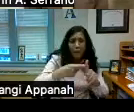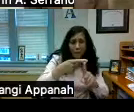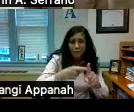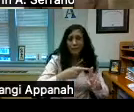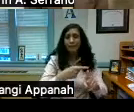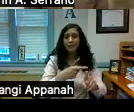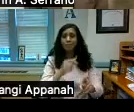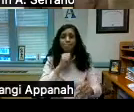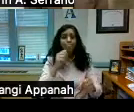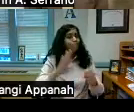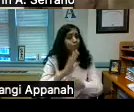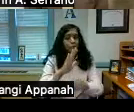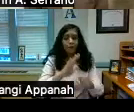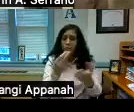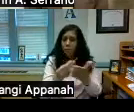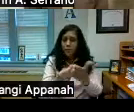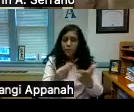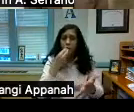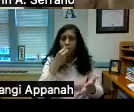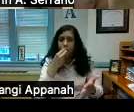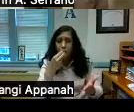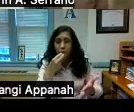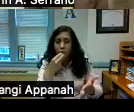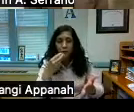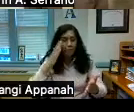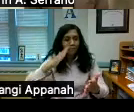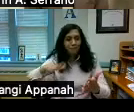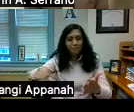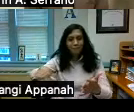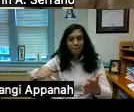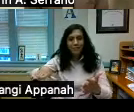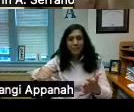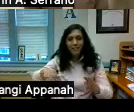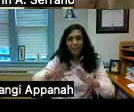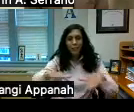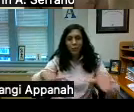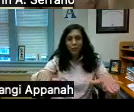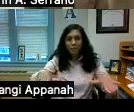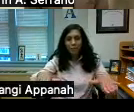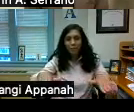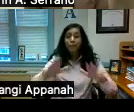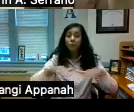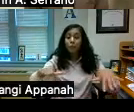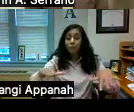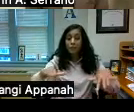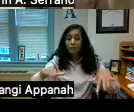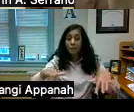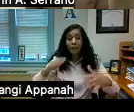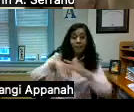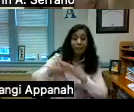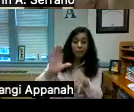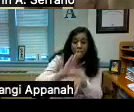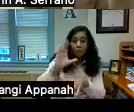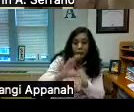Because of family obligations, maybe they're not able to pay their rent, maybe they weren't able to buy food, and so child